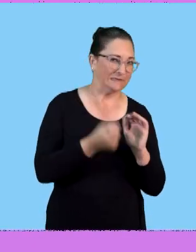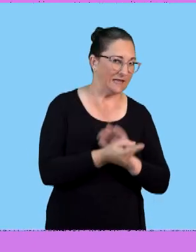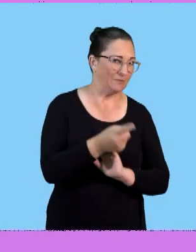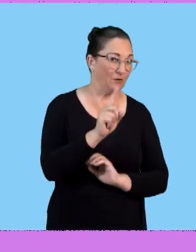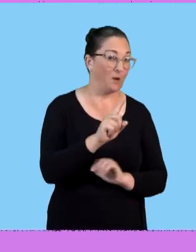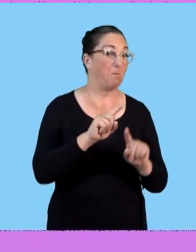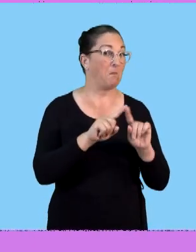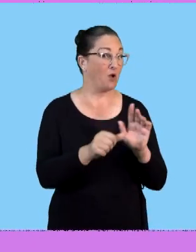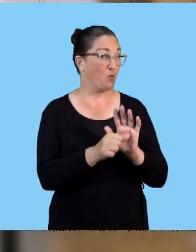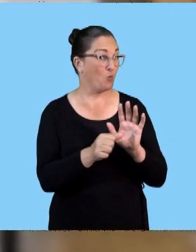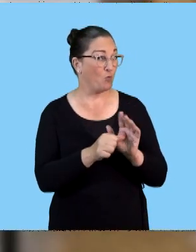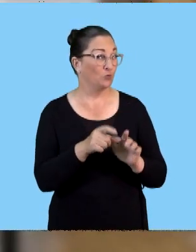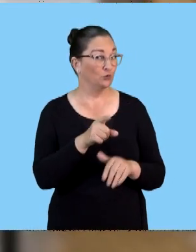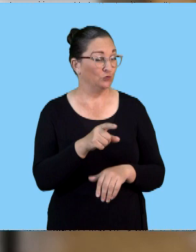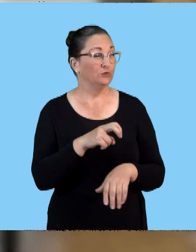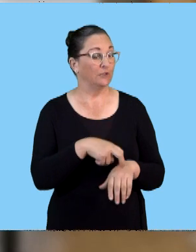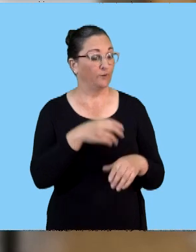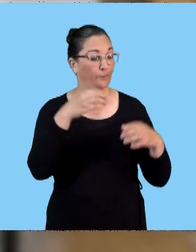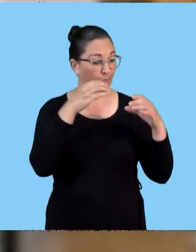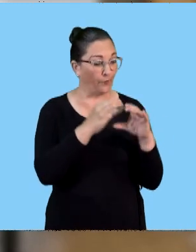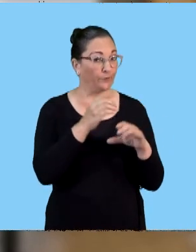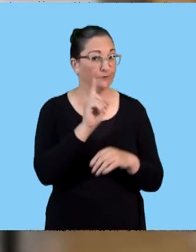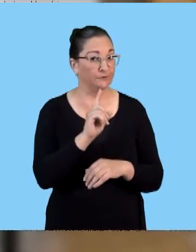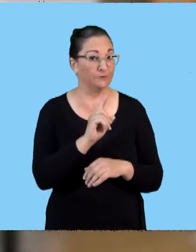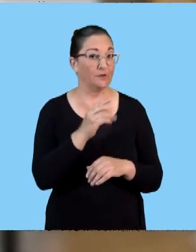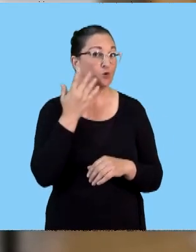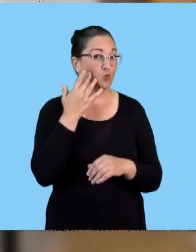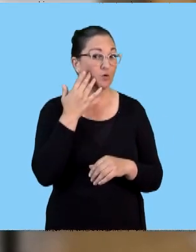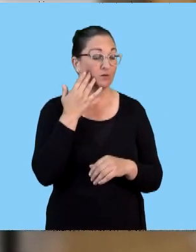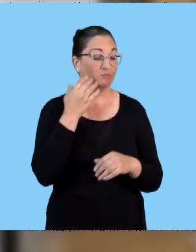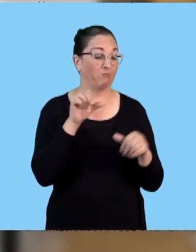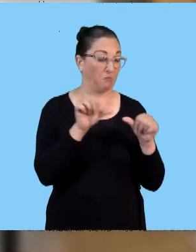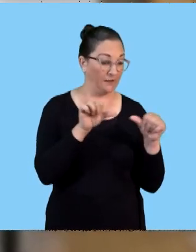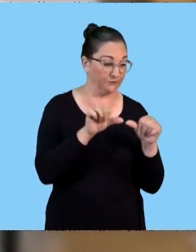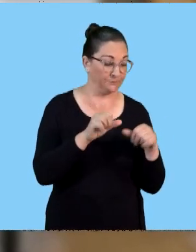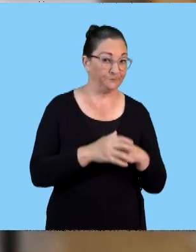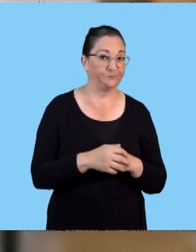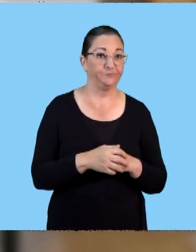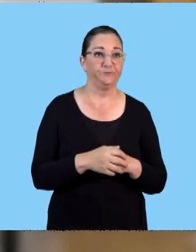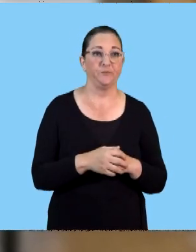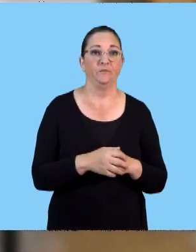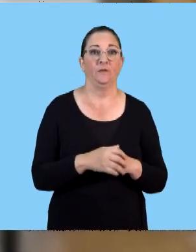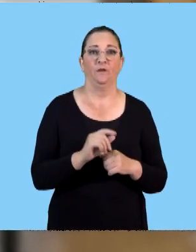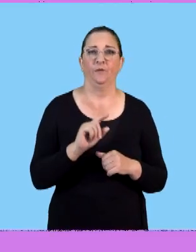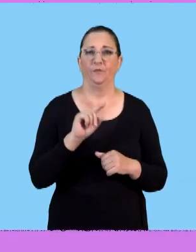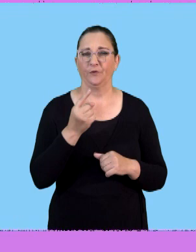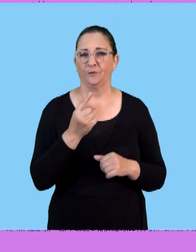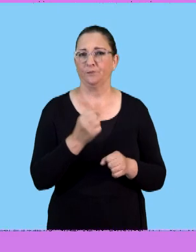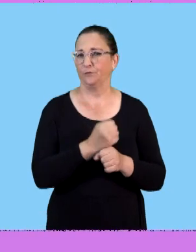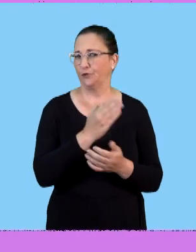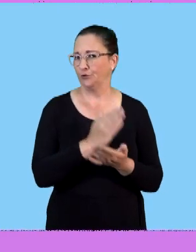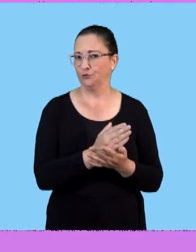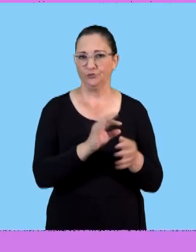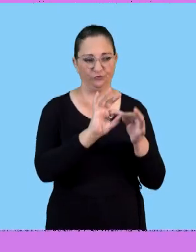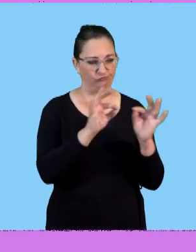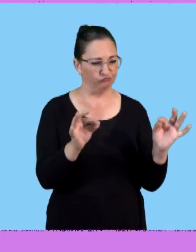avoid, or important things that you must pay attention to when dealing with the topic of measurement. So first up, I indicated here